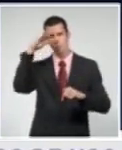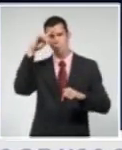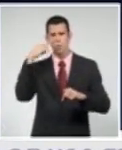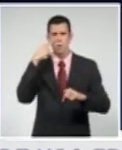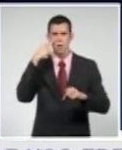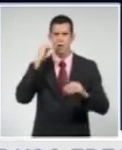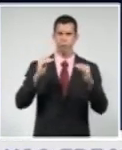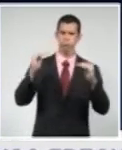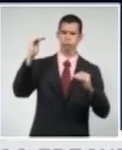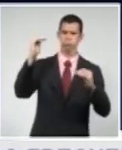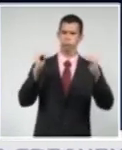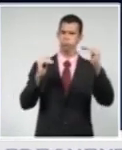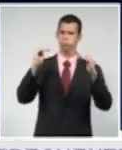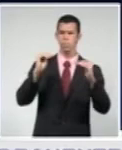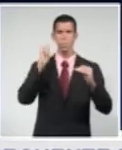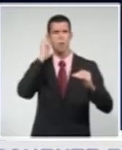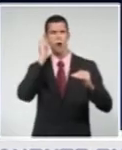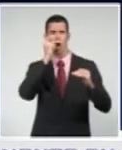representing